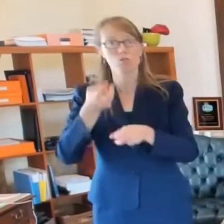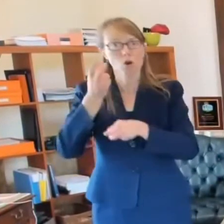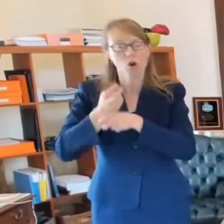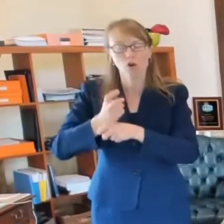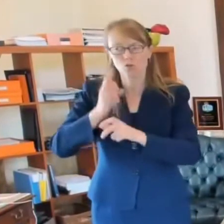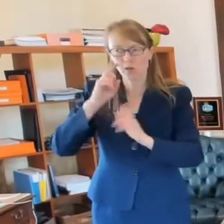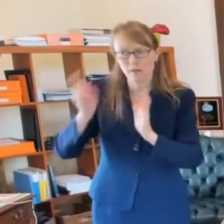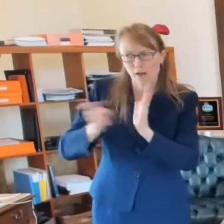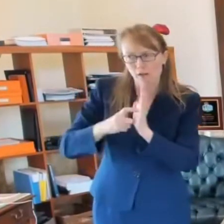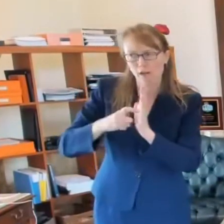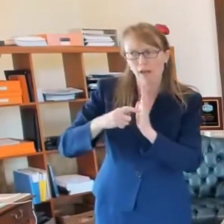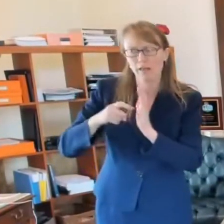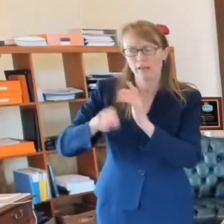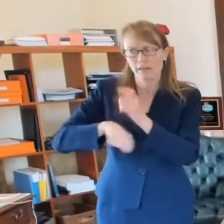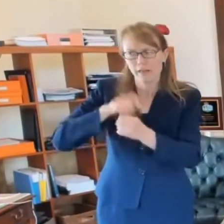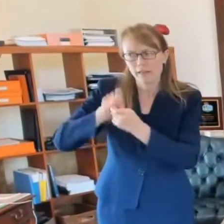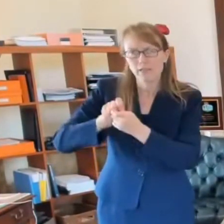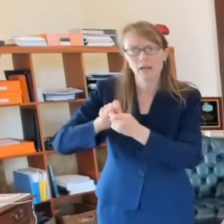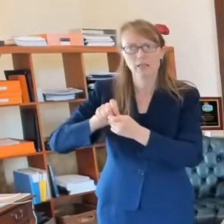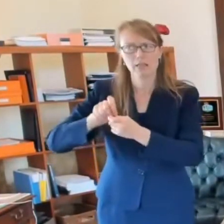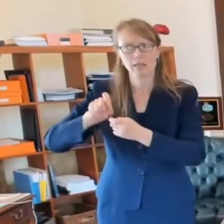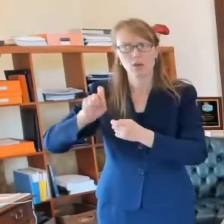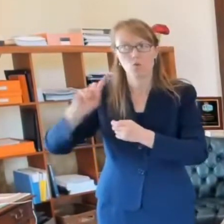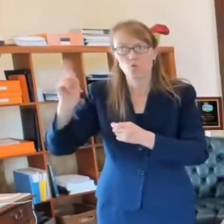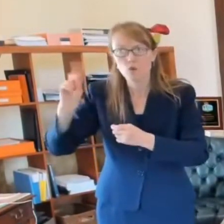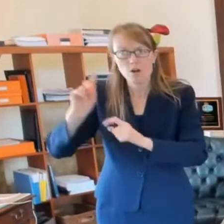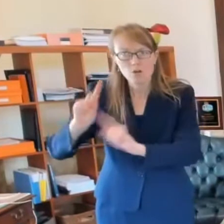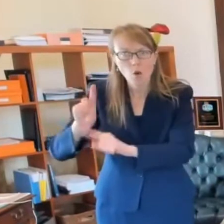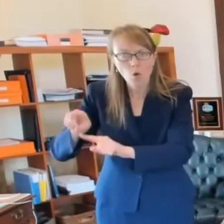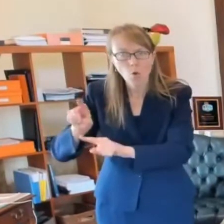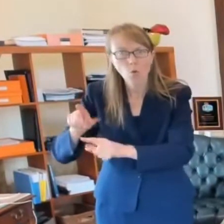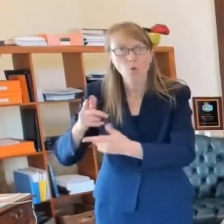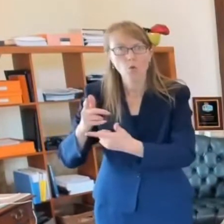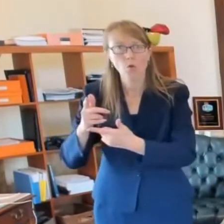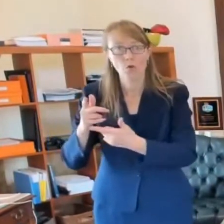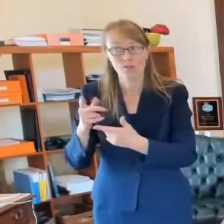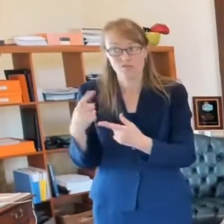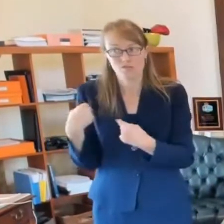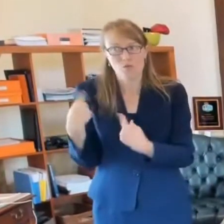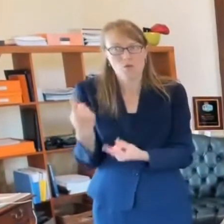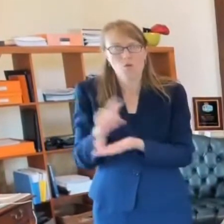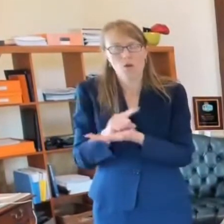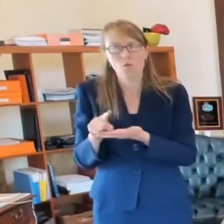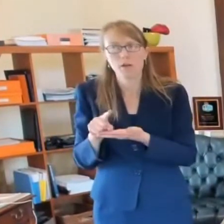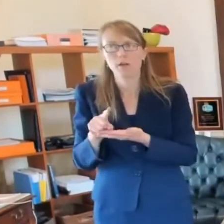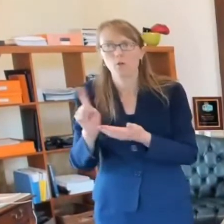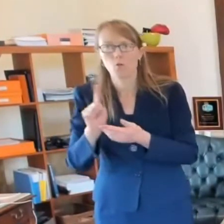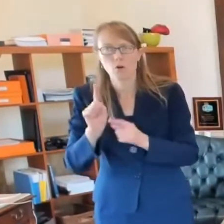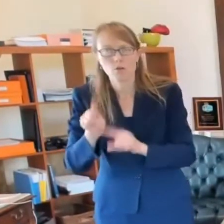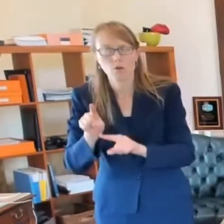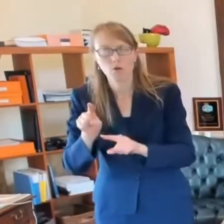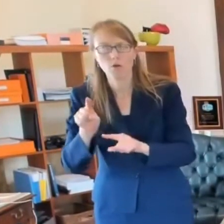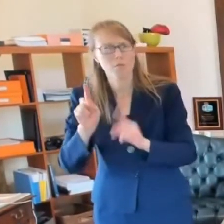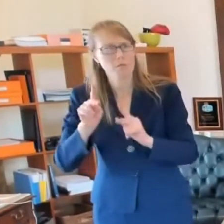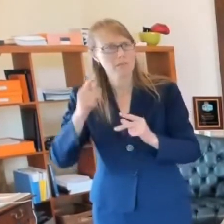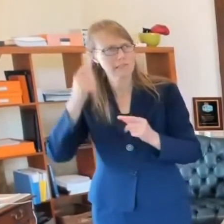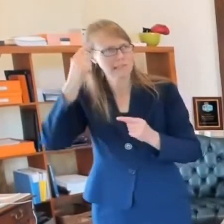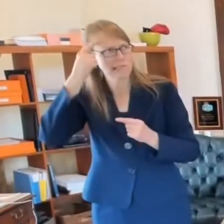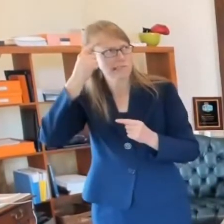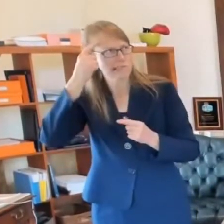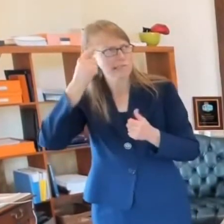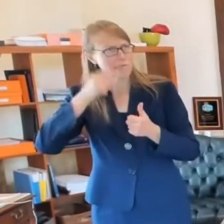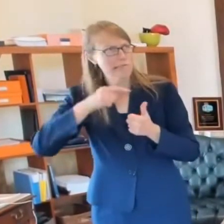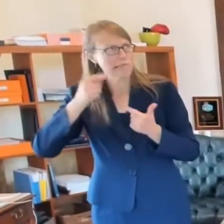hard to actually recall every place you've been in the last week and everyone you've been around in the last week. And